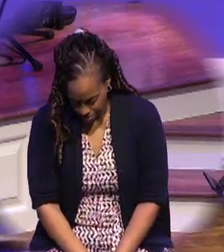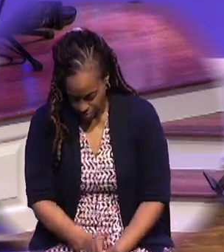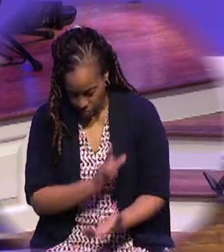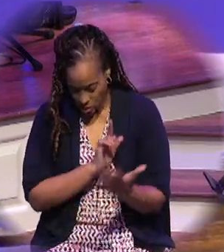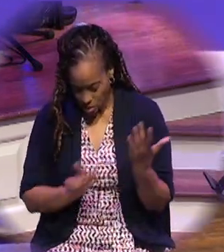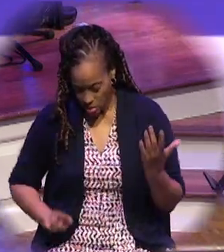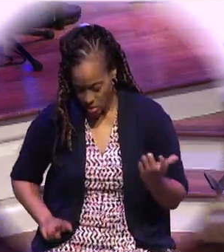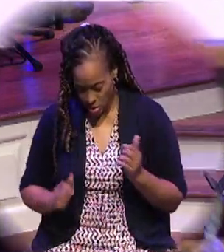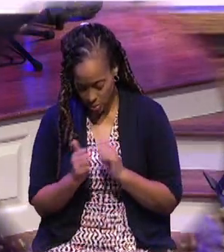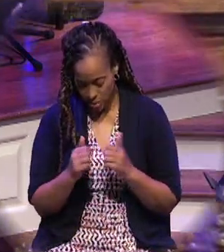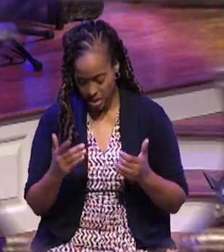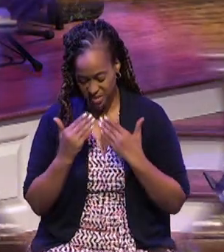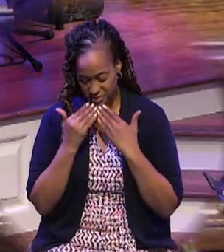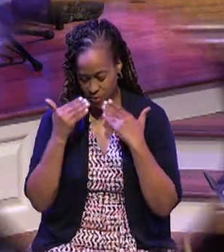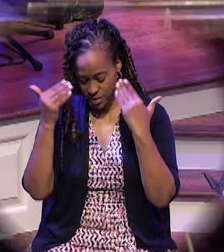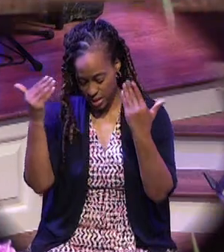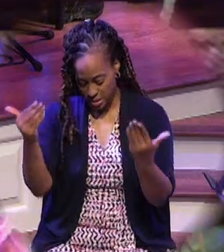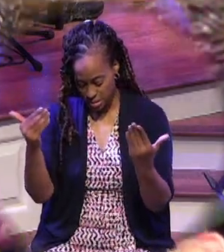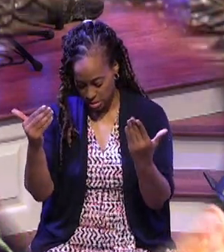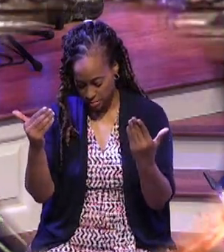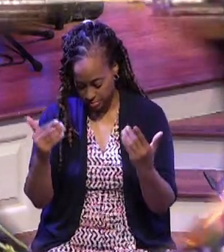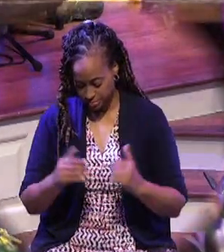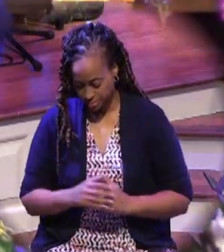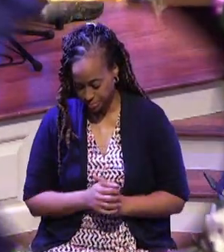Lord, we give you thanks